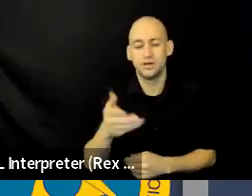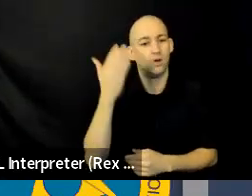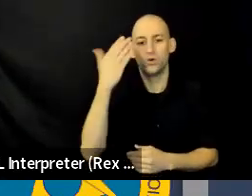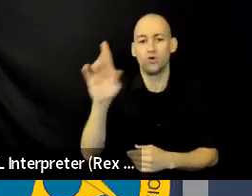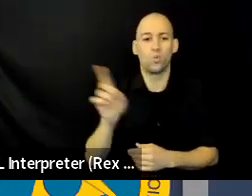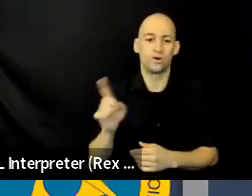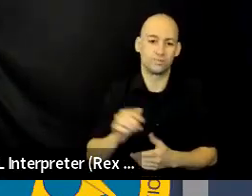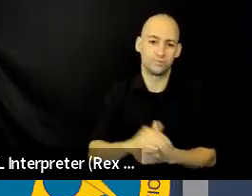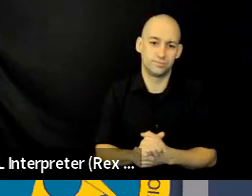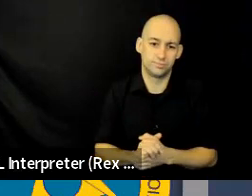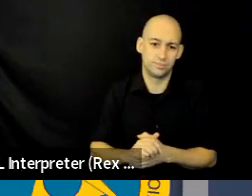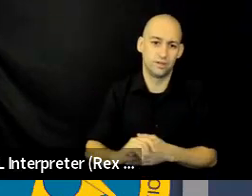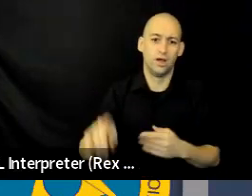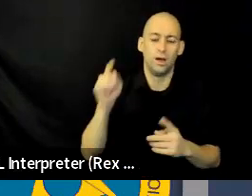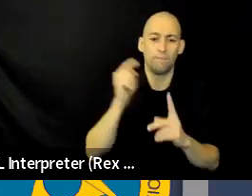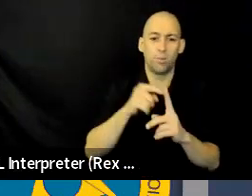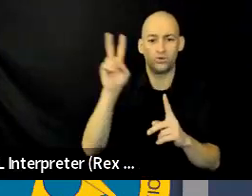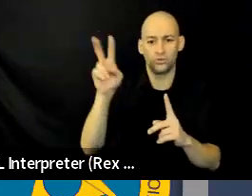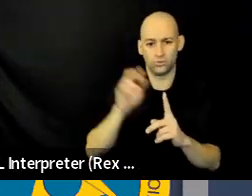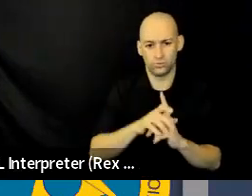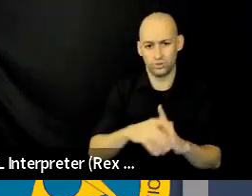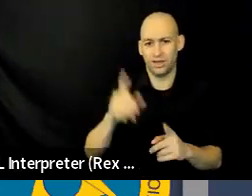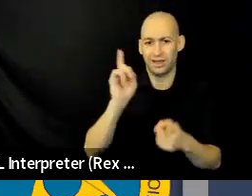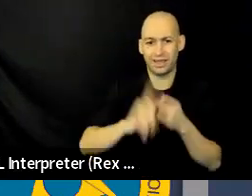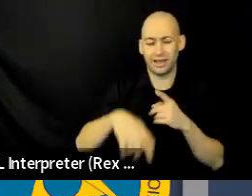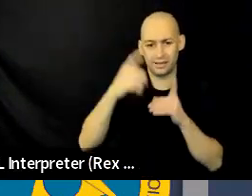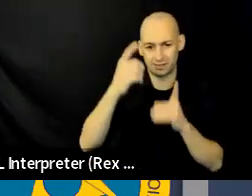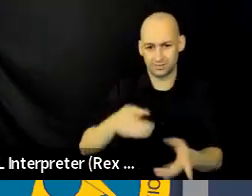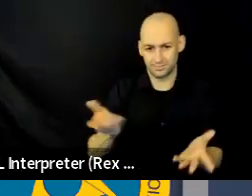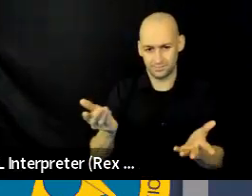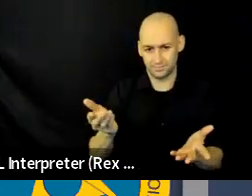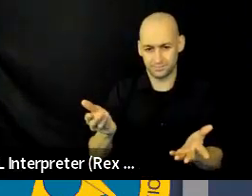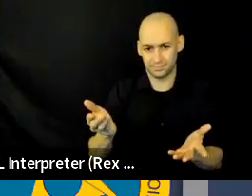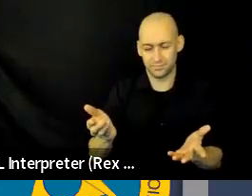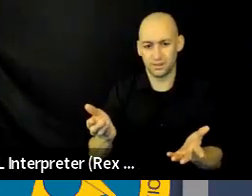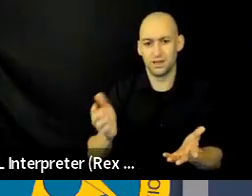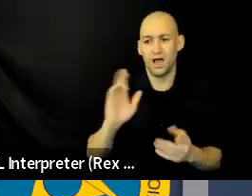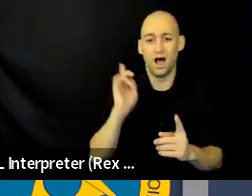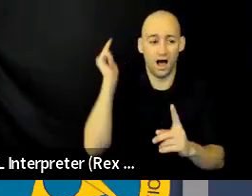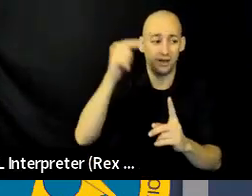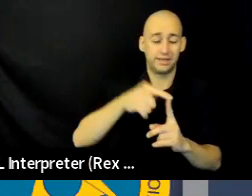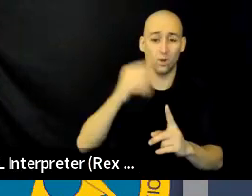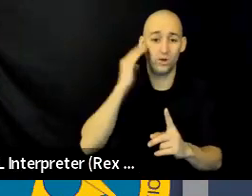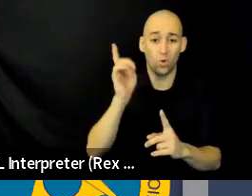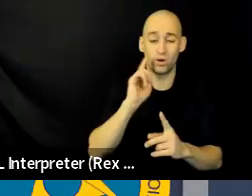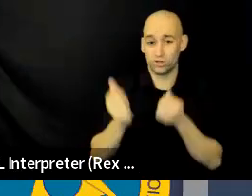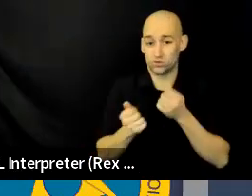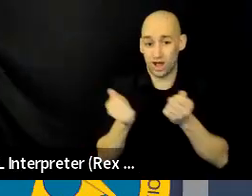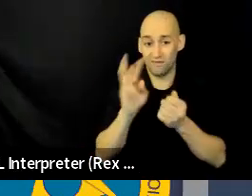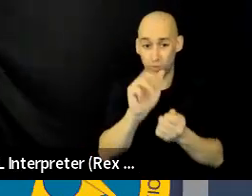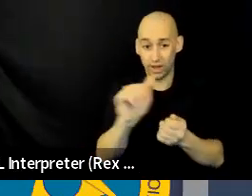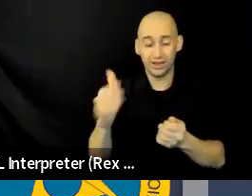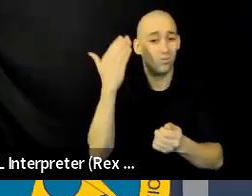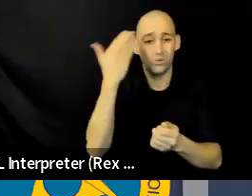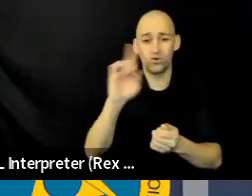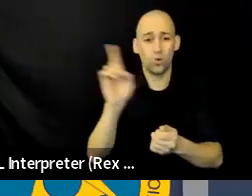where. Point number two that couldn't be determined is until we know where the driveway is, we don't know where all